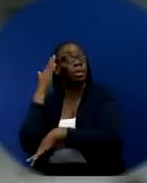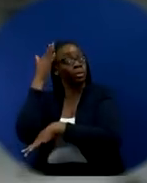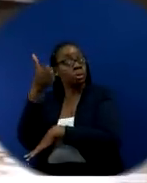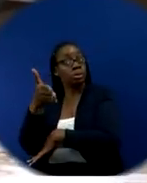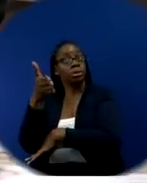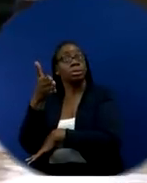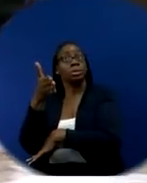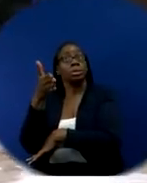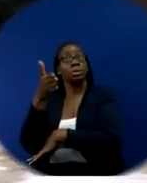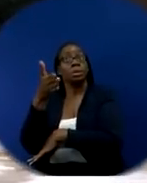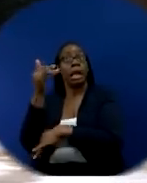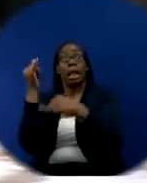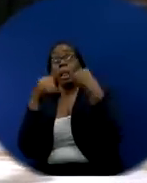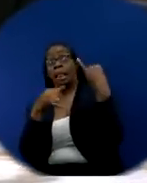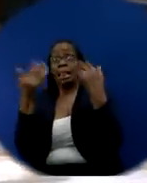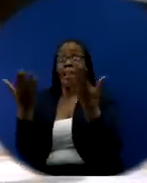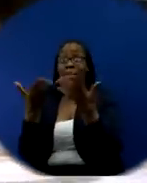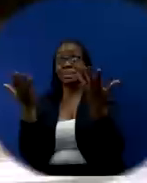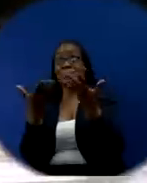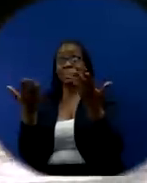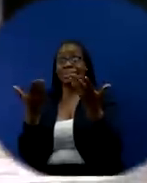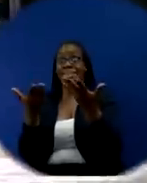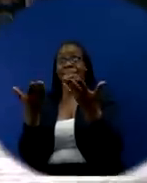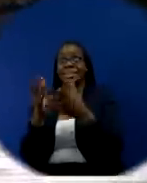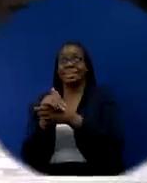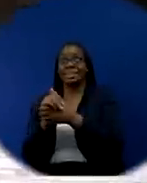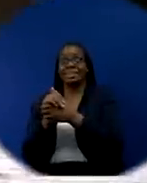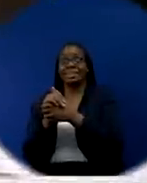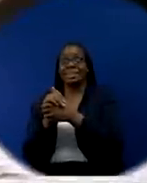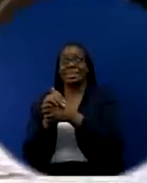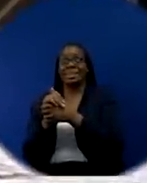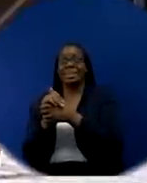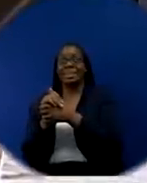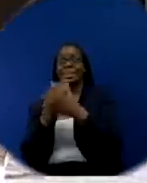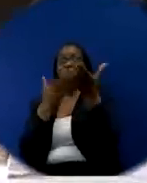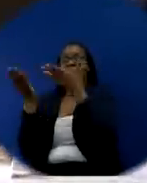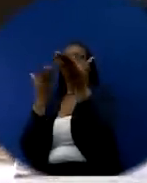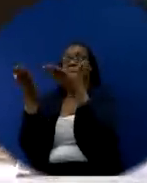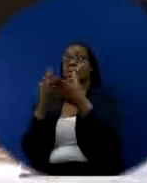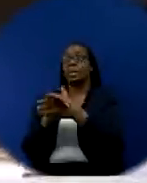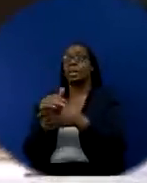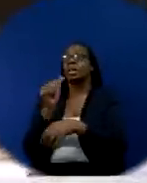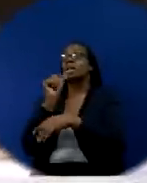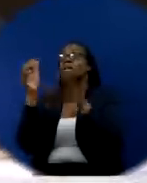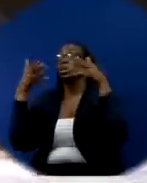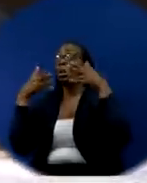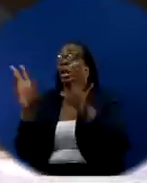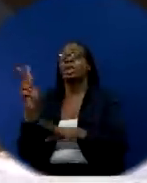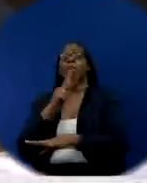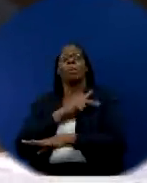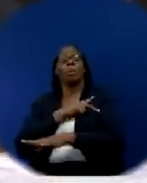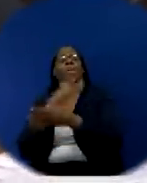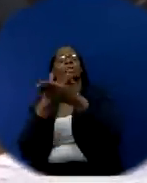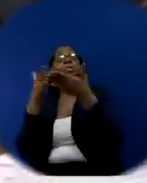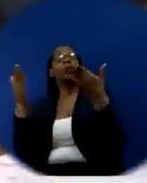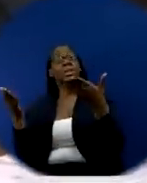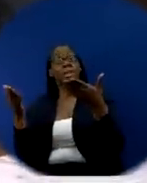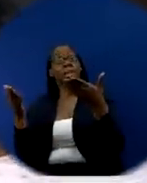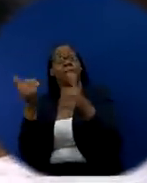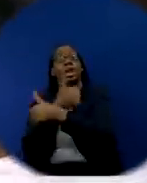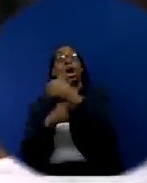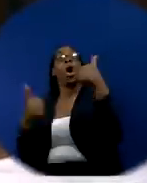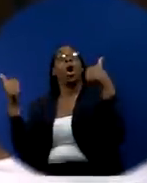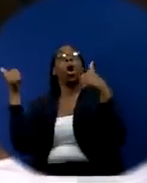And since this is the last service, I can preach as long as I need to. I said, don't let your personal stuff override